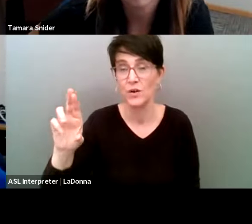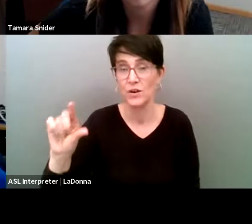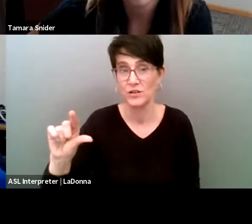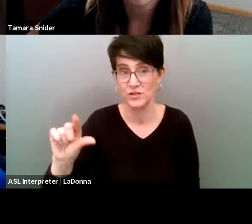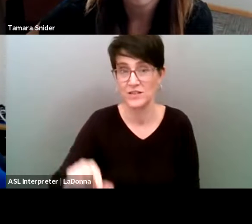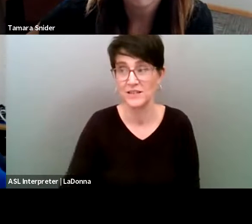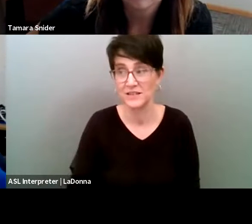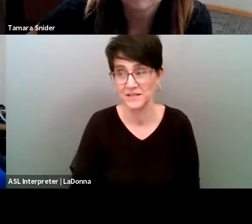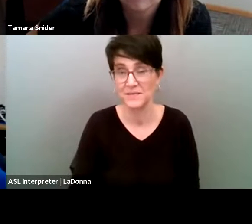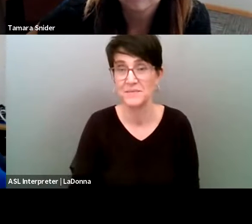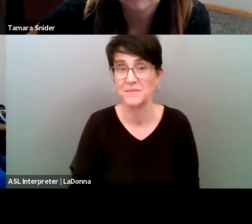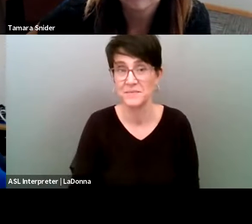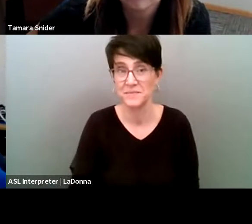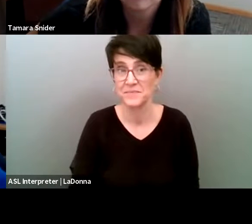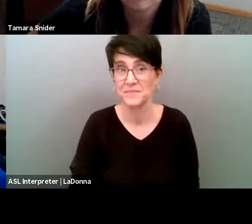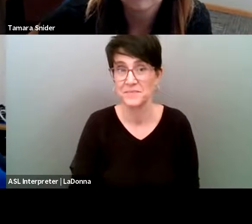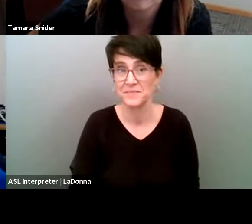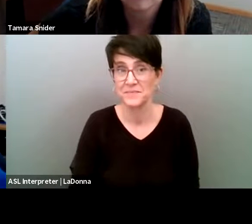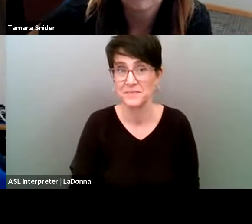Kathy@nesilc.org.